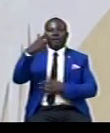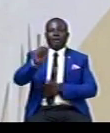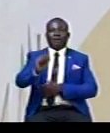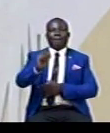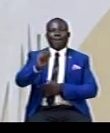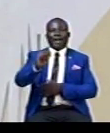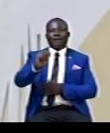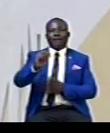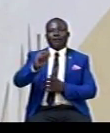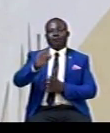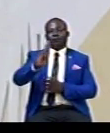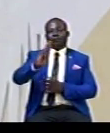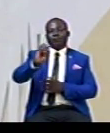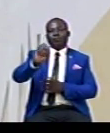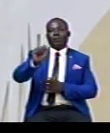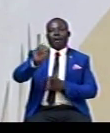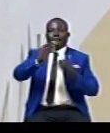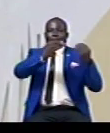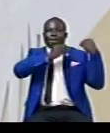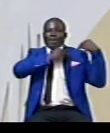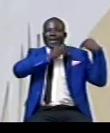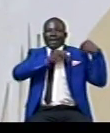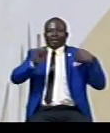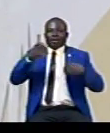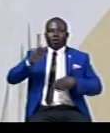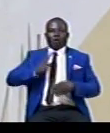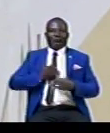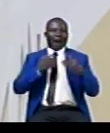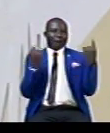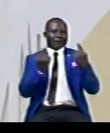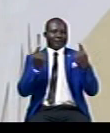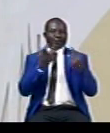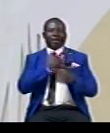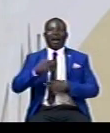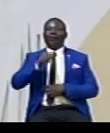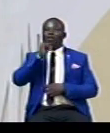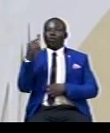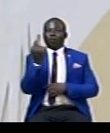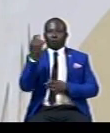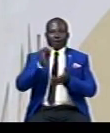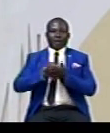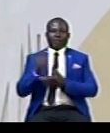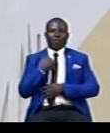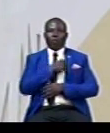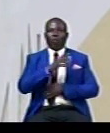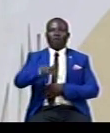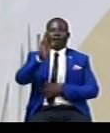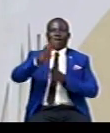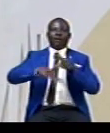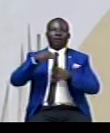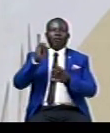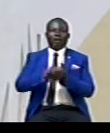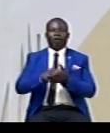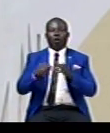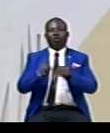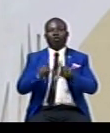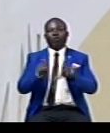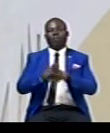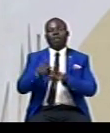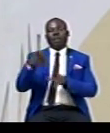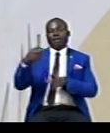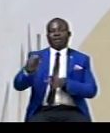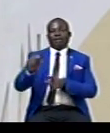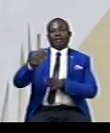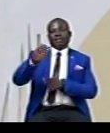represented the bearing of our sin. And not only that, we find out that also the sprinkling by